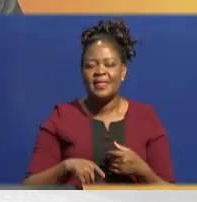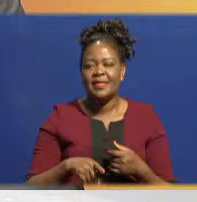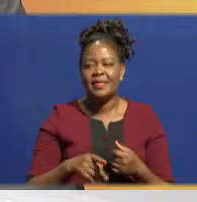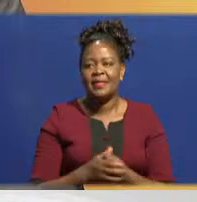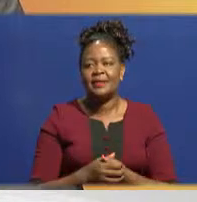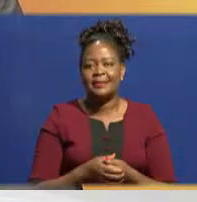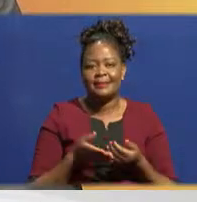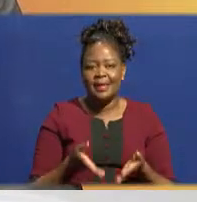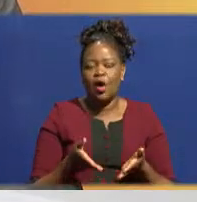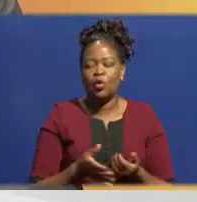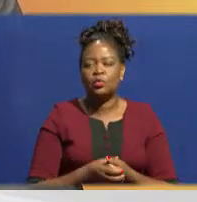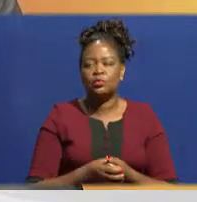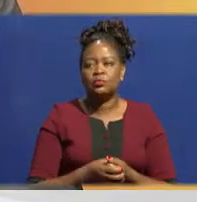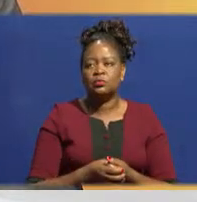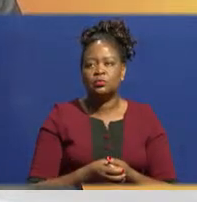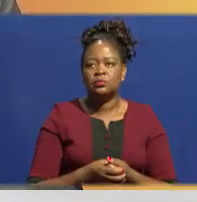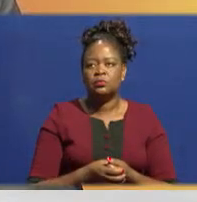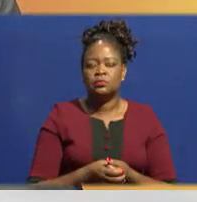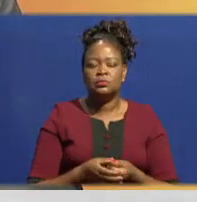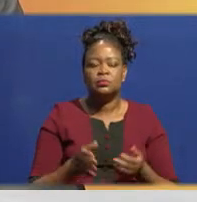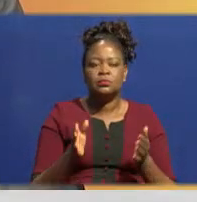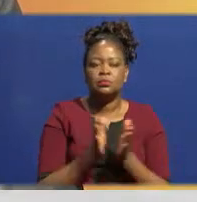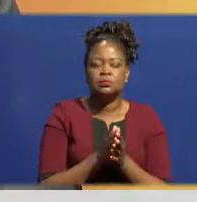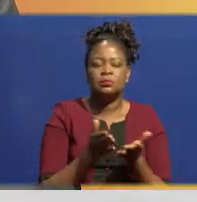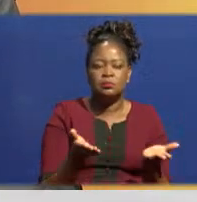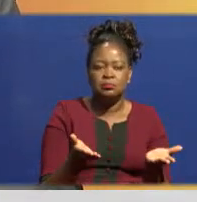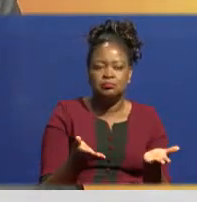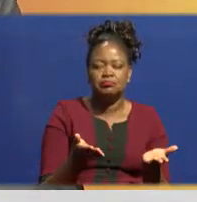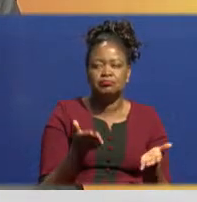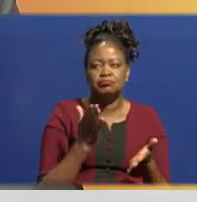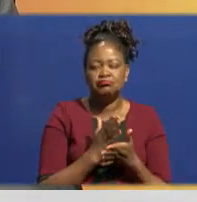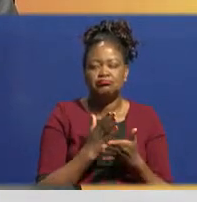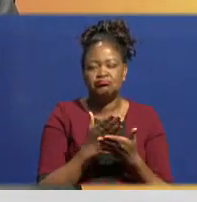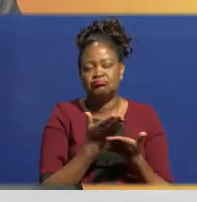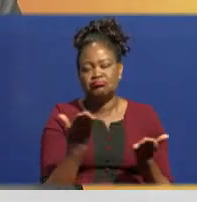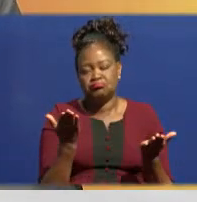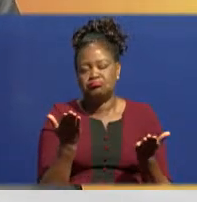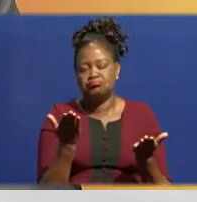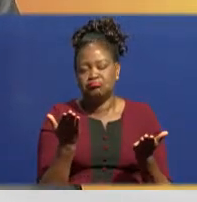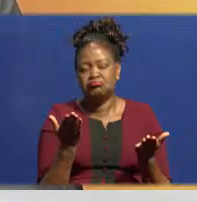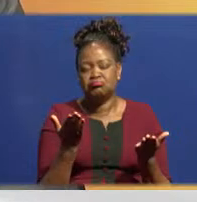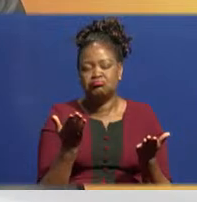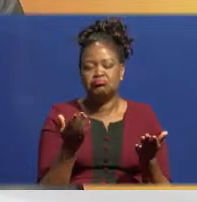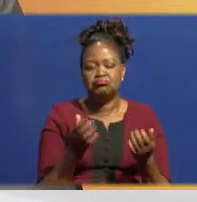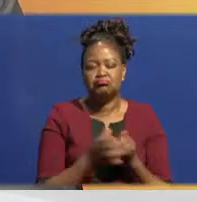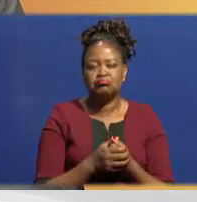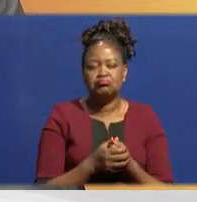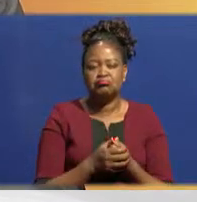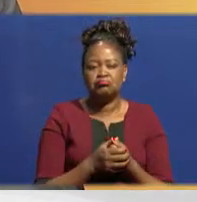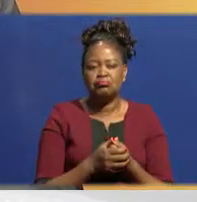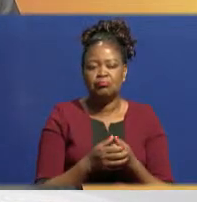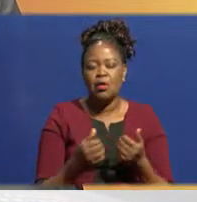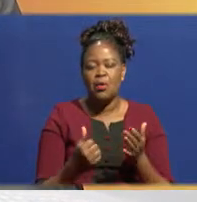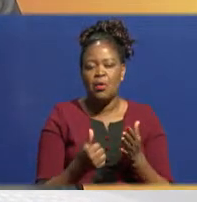the moment. Yes. And even some wards. And they are actually, they're actually disenfranchised in the sense